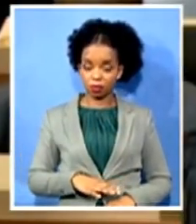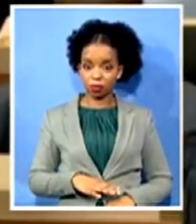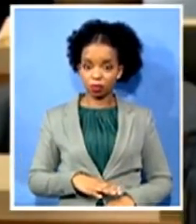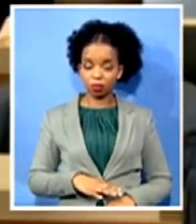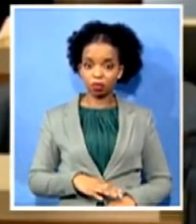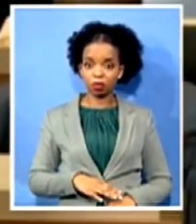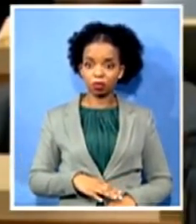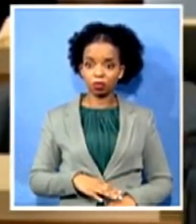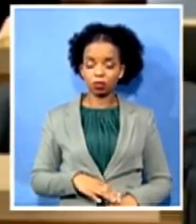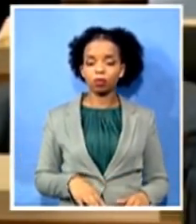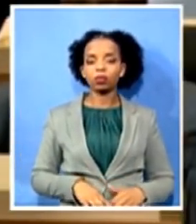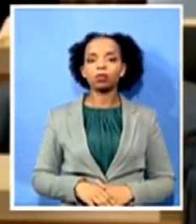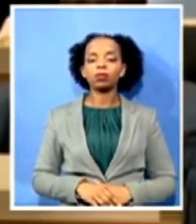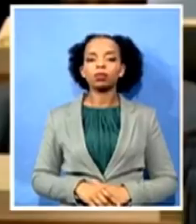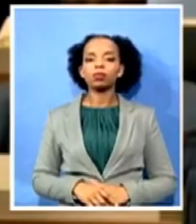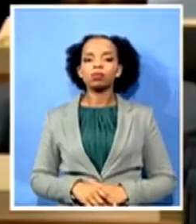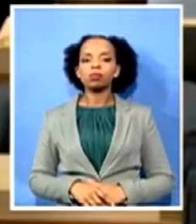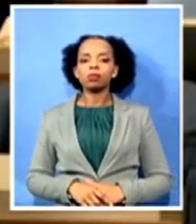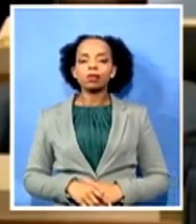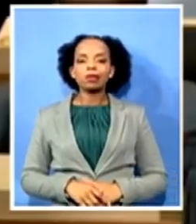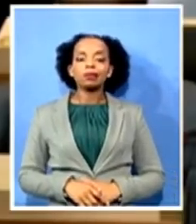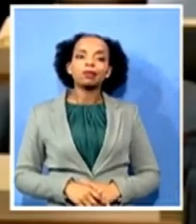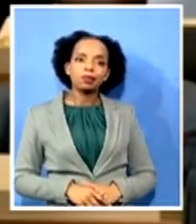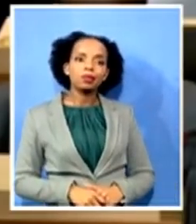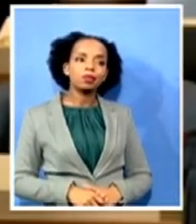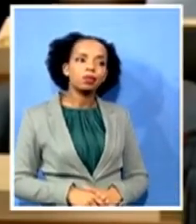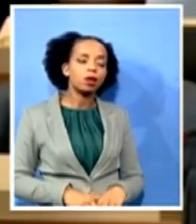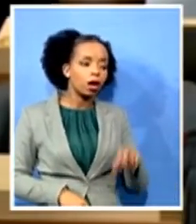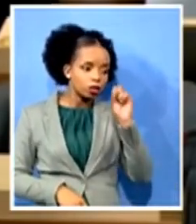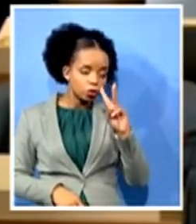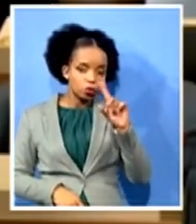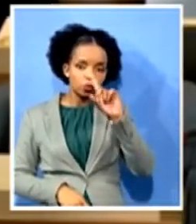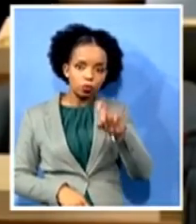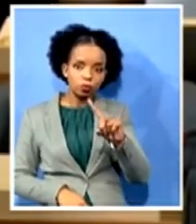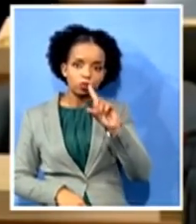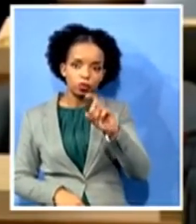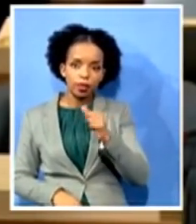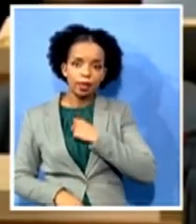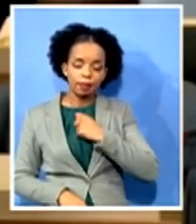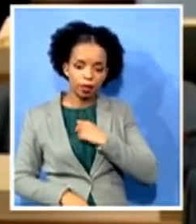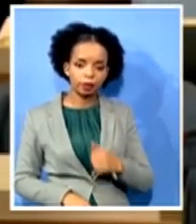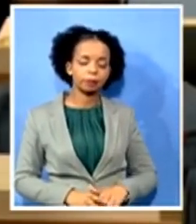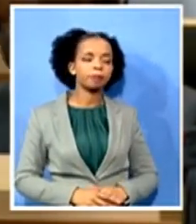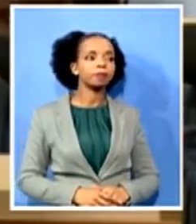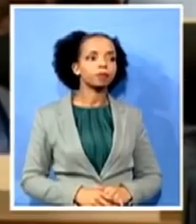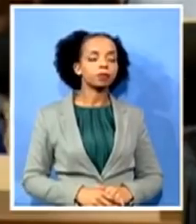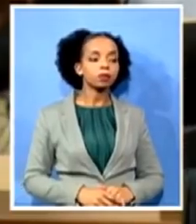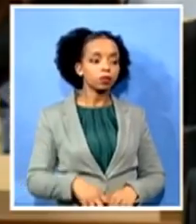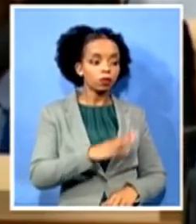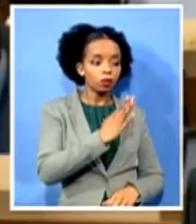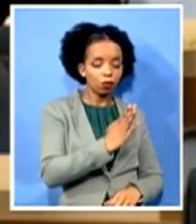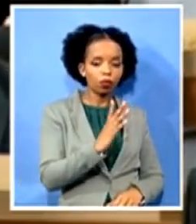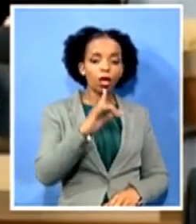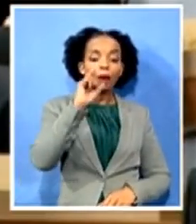Right. Well, two questions arise. The first is that this has been put to Mr. Mokoena, that he was the accounting officer, and